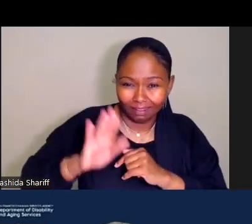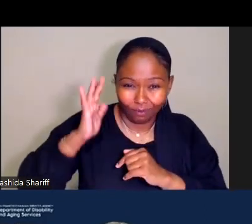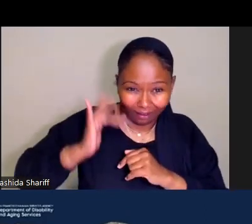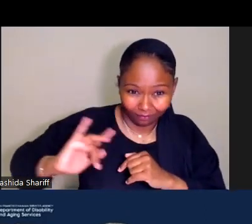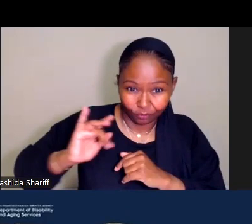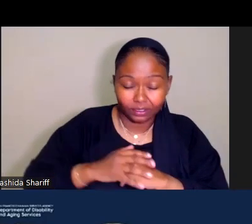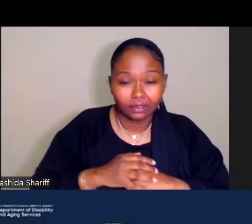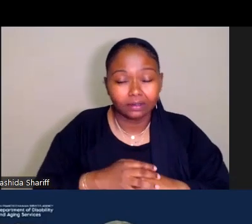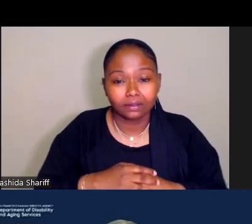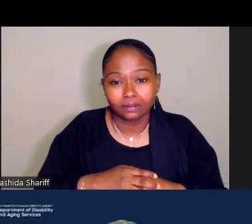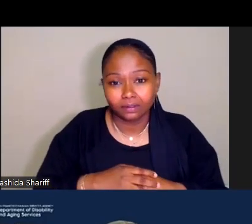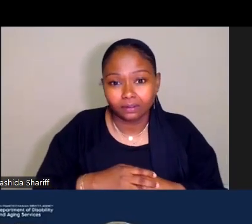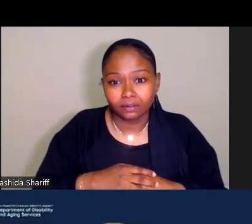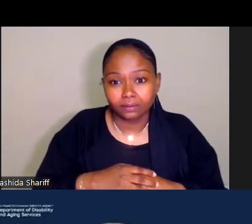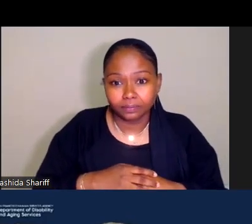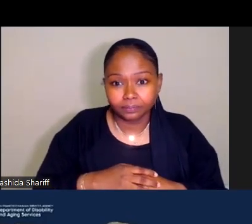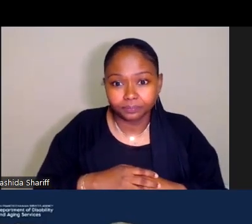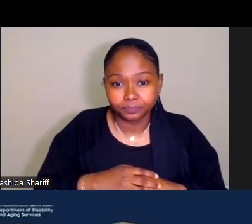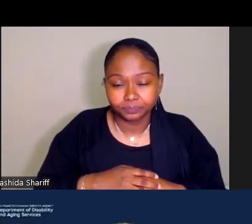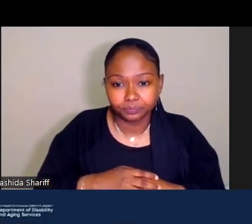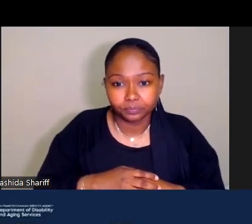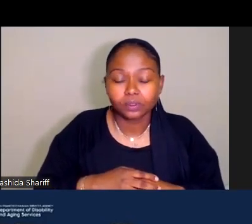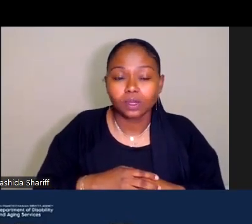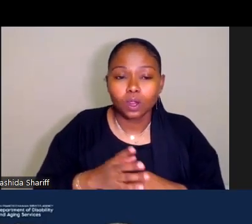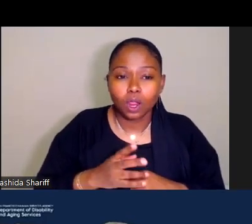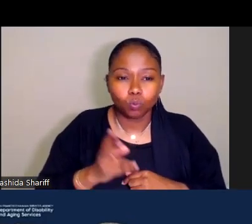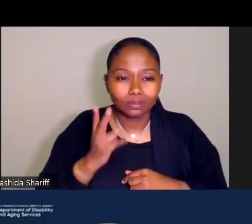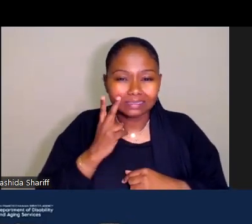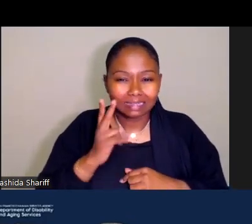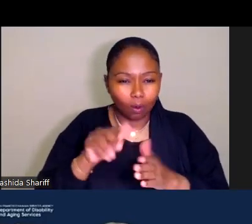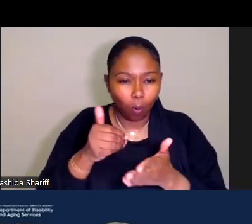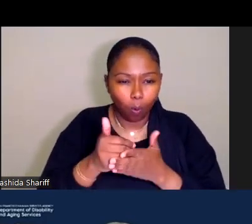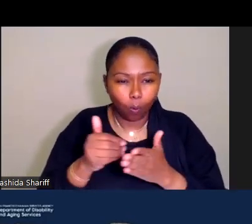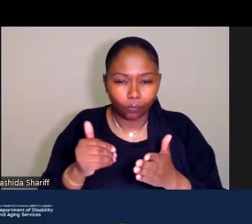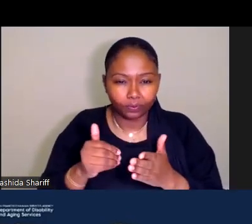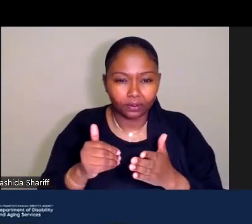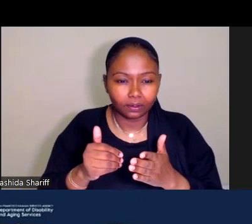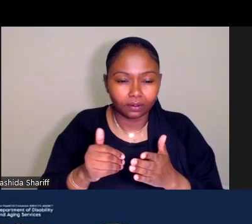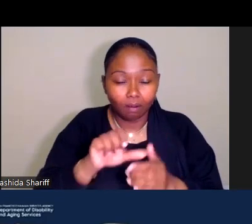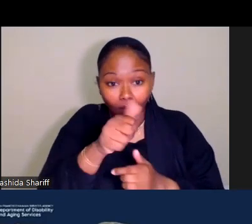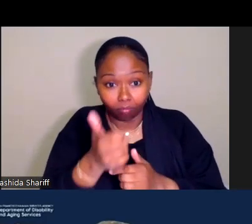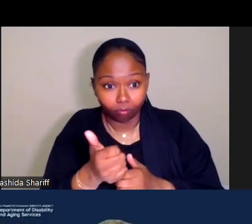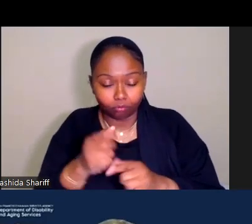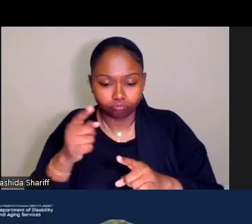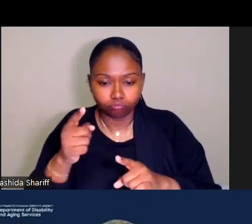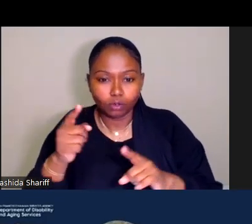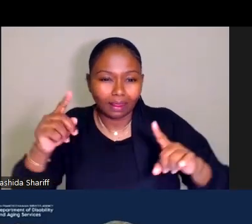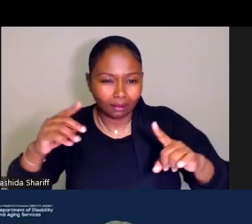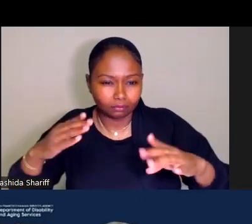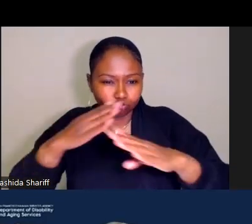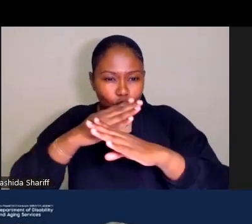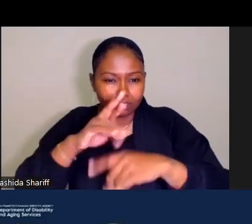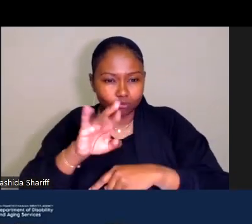and whether all the cross reports are being made as required by the California Welfare Institutions